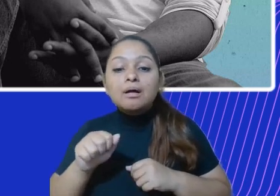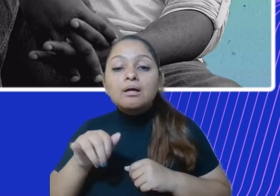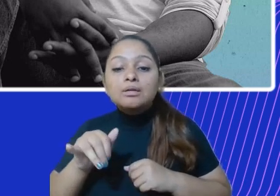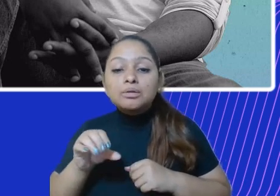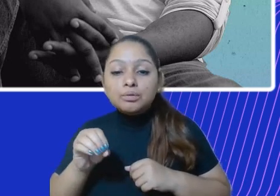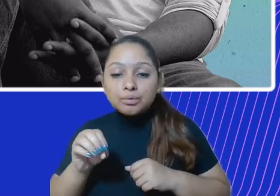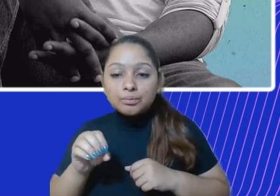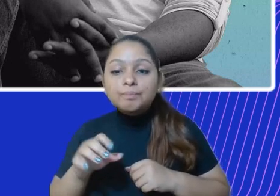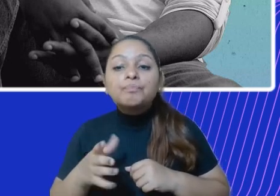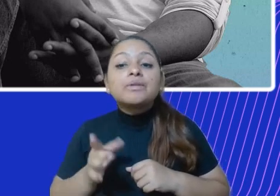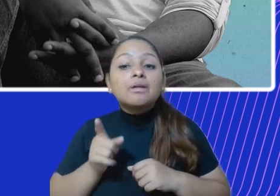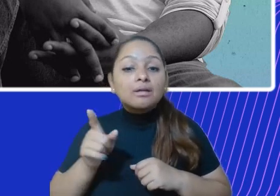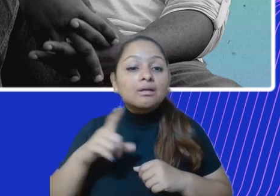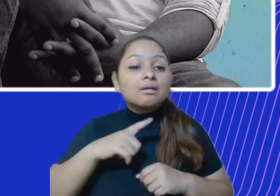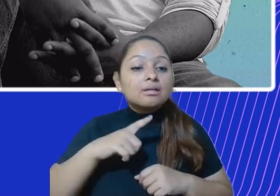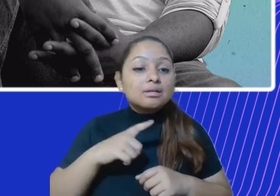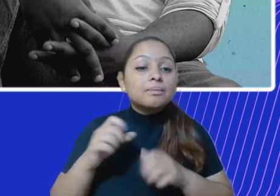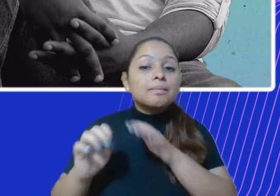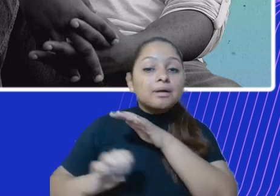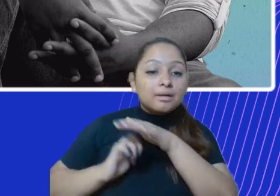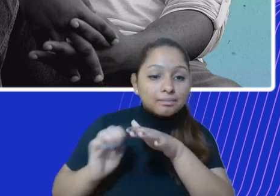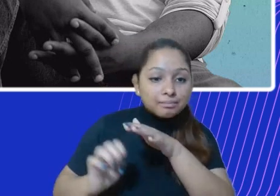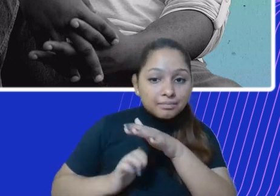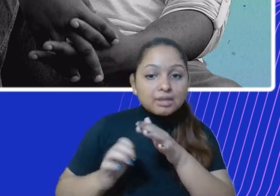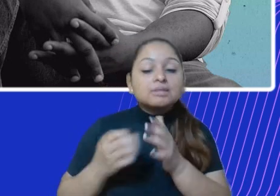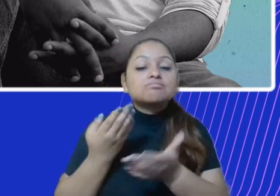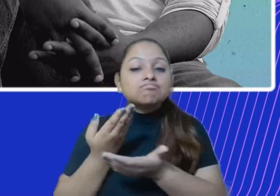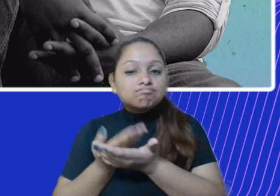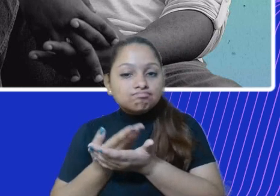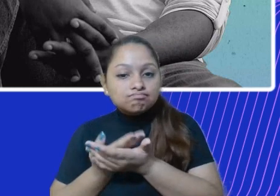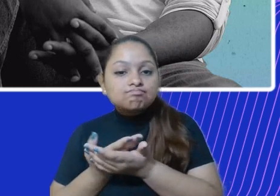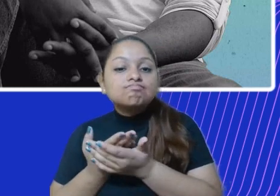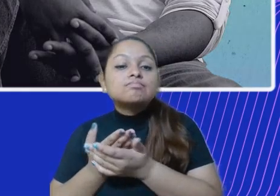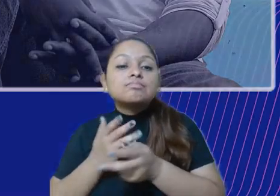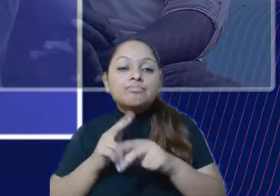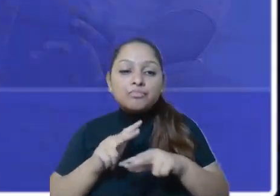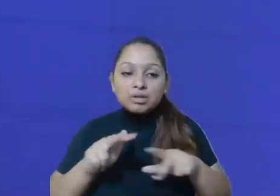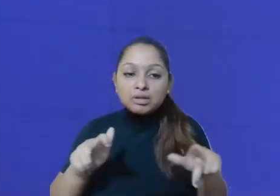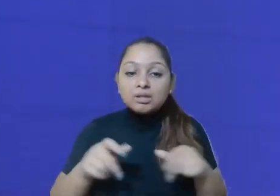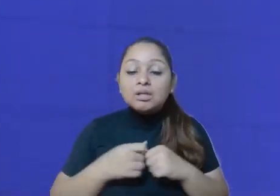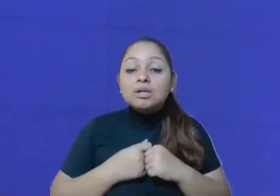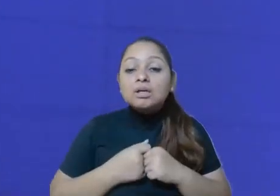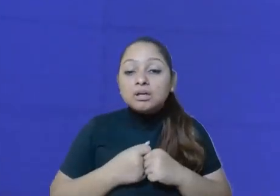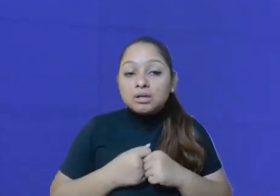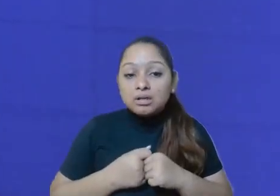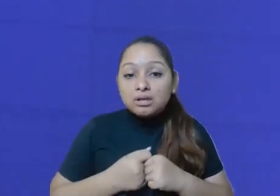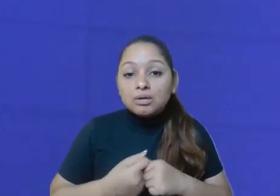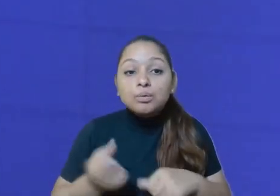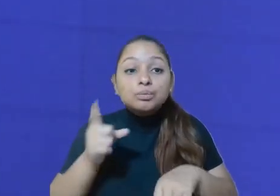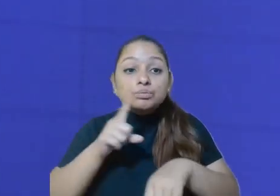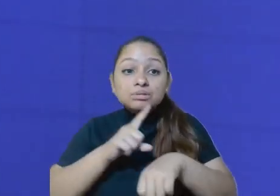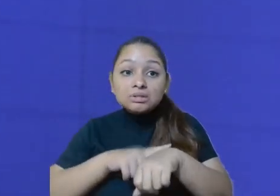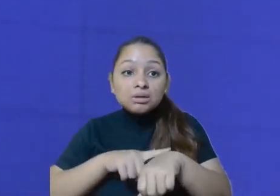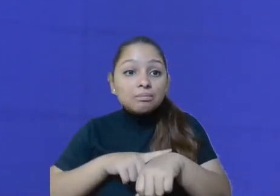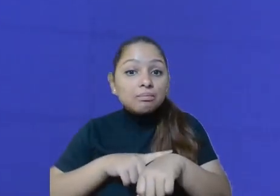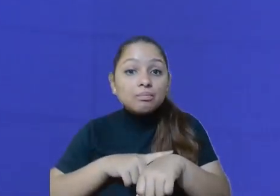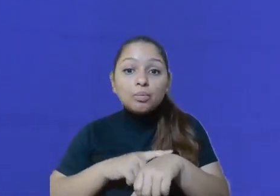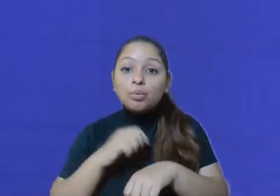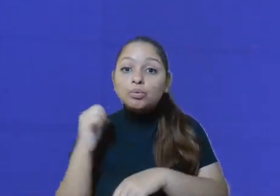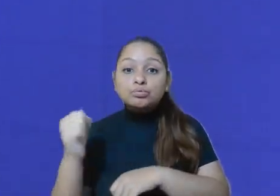network company, and he's famous for saying that times are urgent. We need